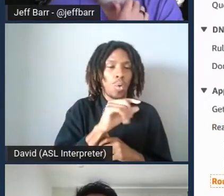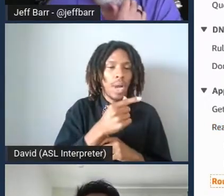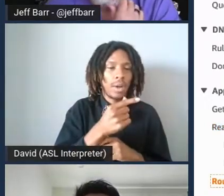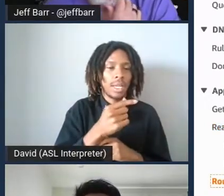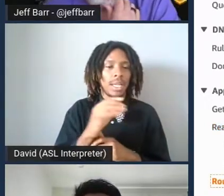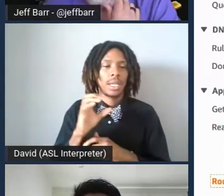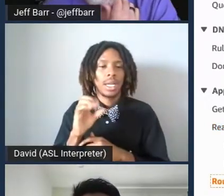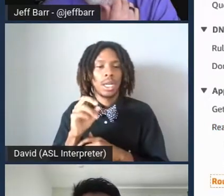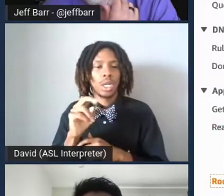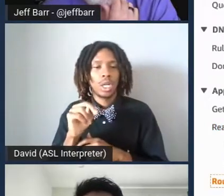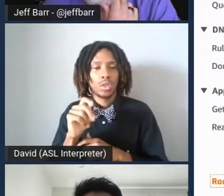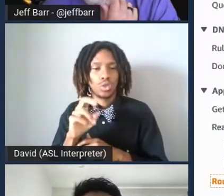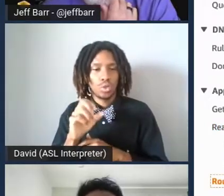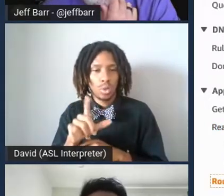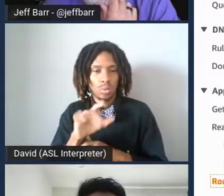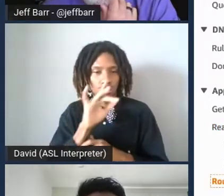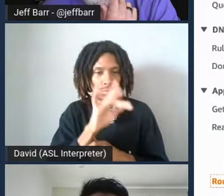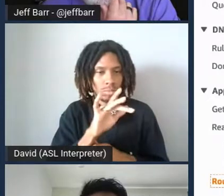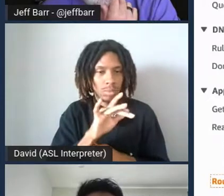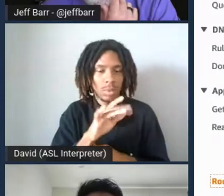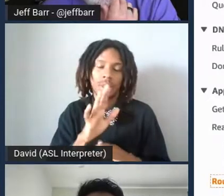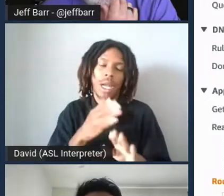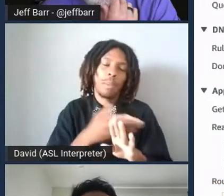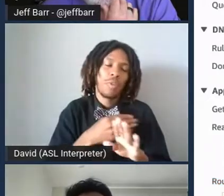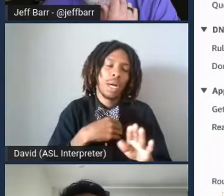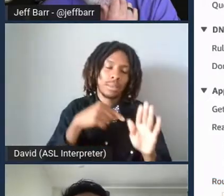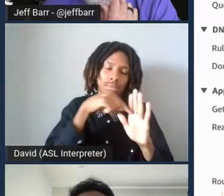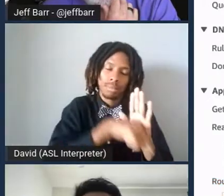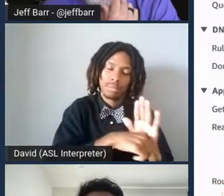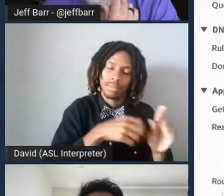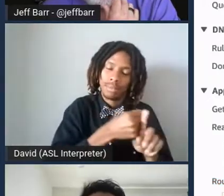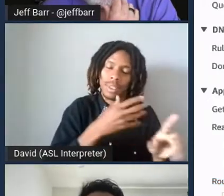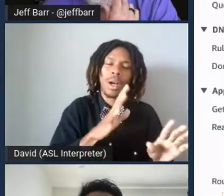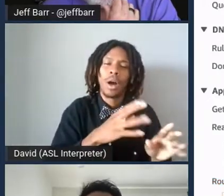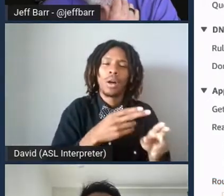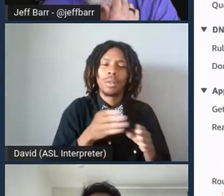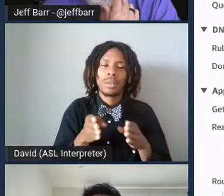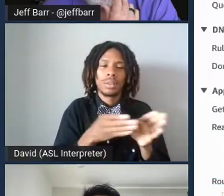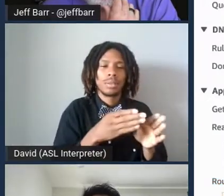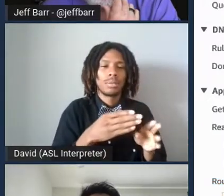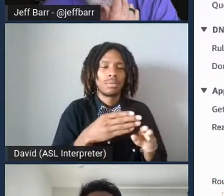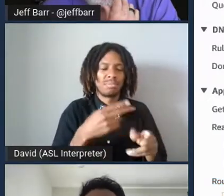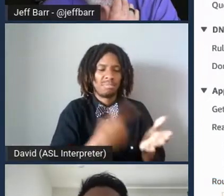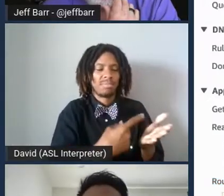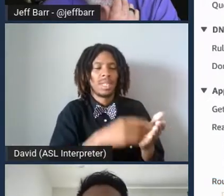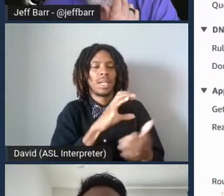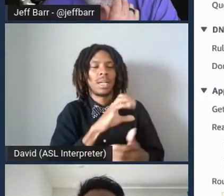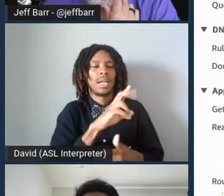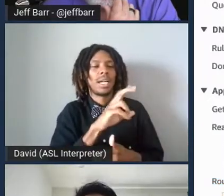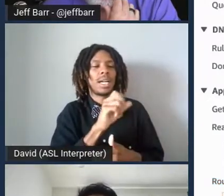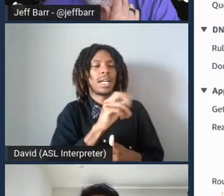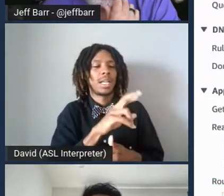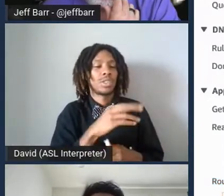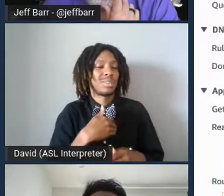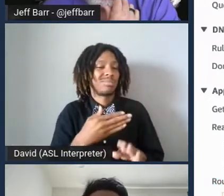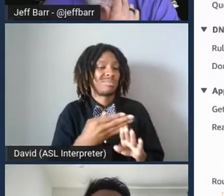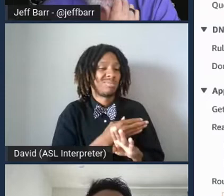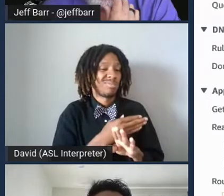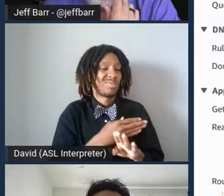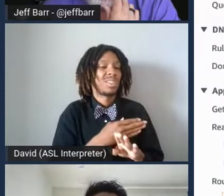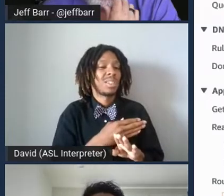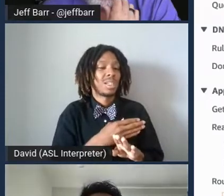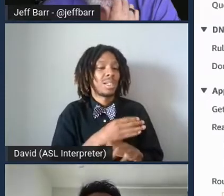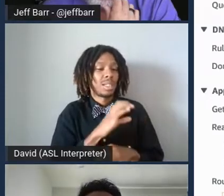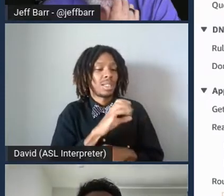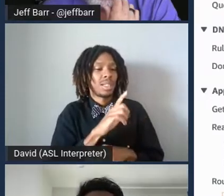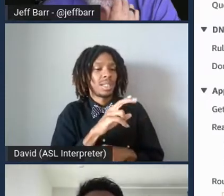And before I talk about routing controls, let's talk a little bit about a cluster. So like I mentioned before, right, a cluster